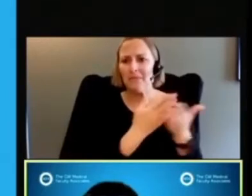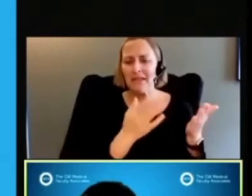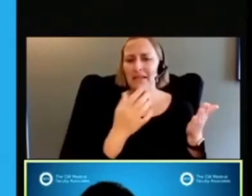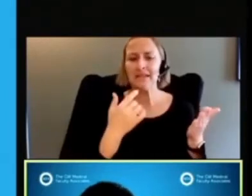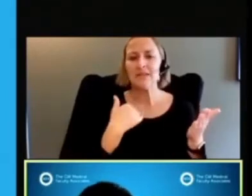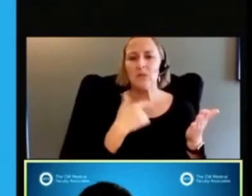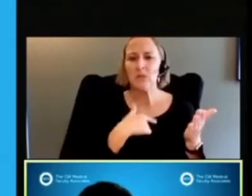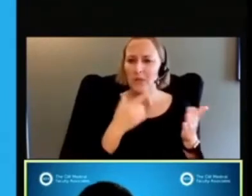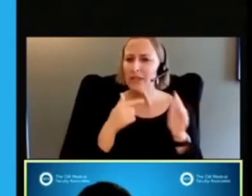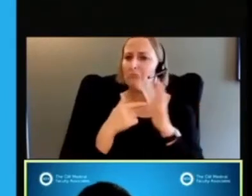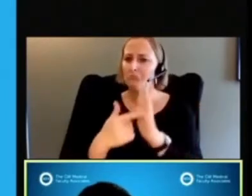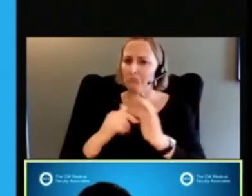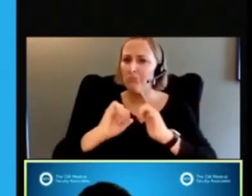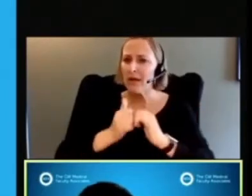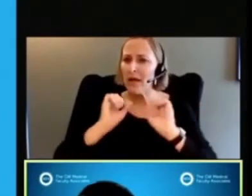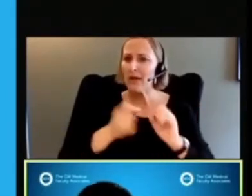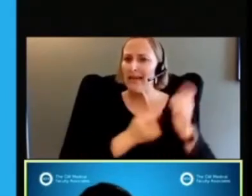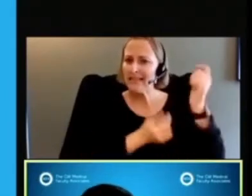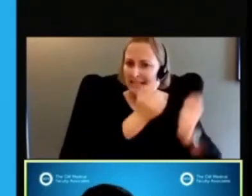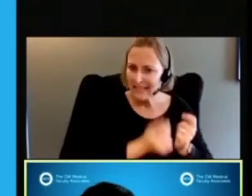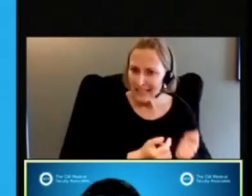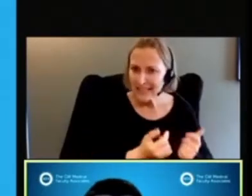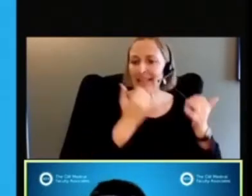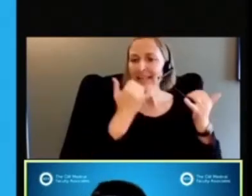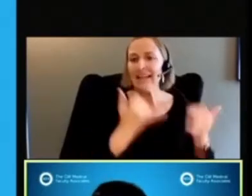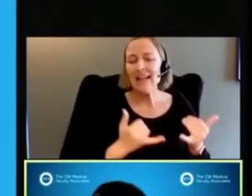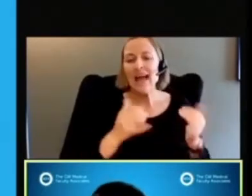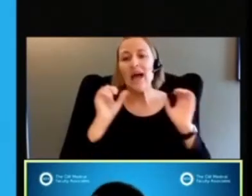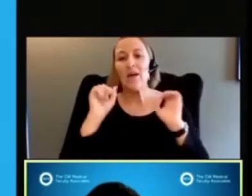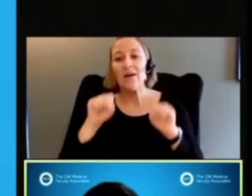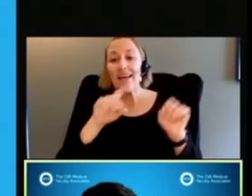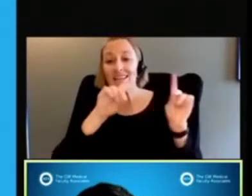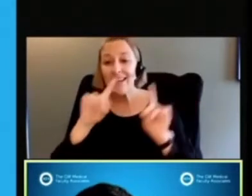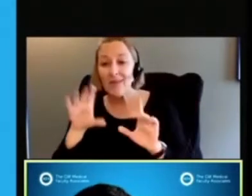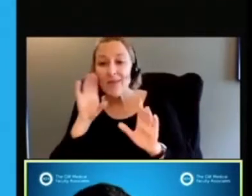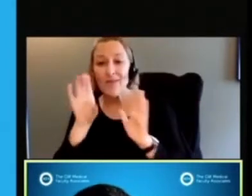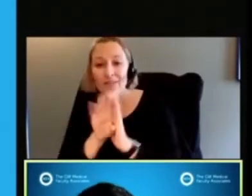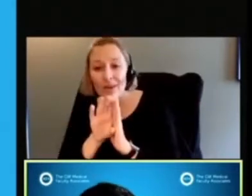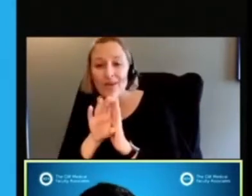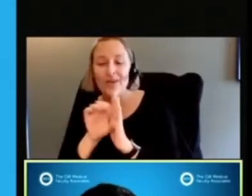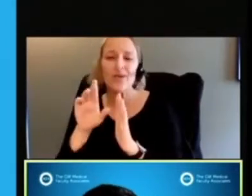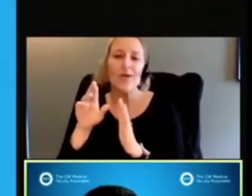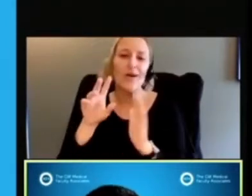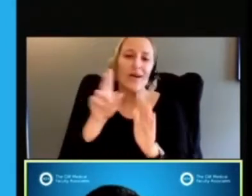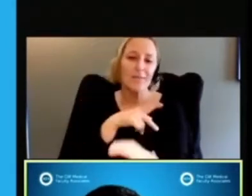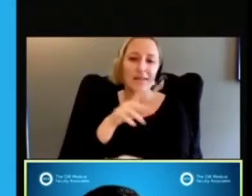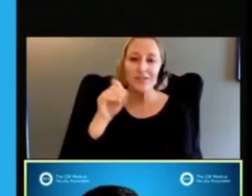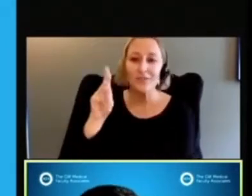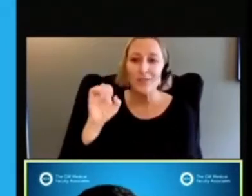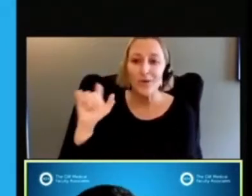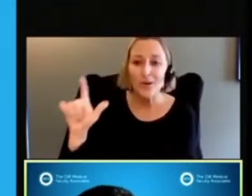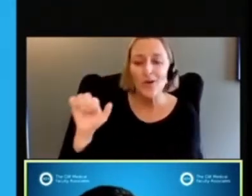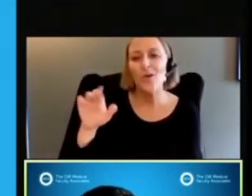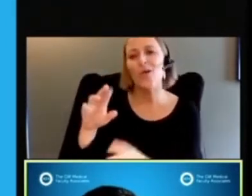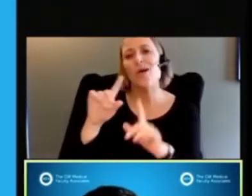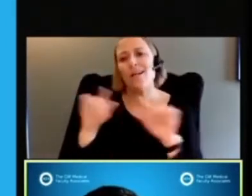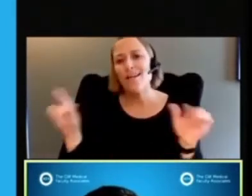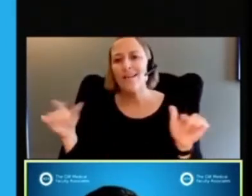them how to delete those things and remove it. And now they were able to download their photos or, download their patient portal or do something else. So